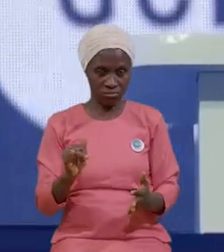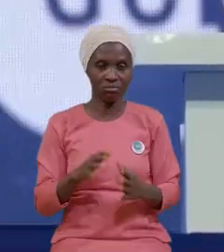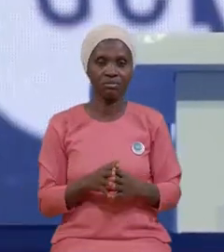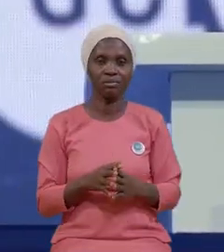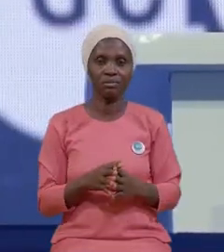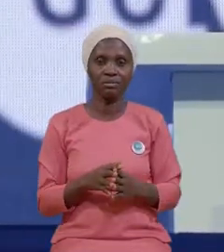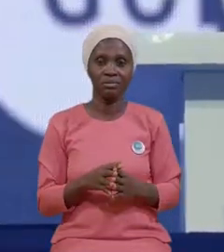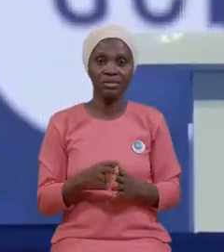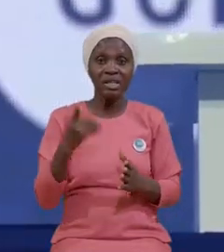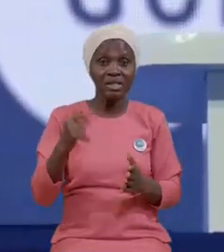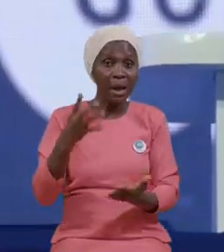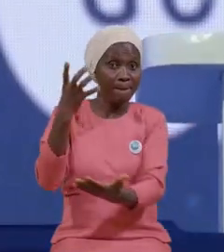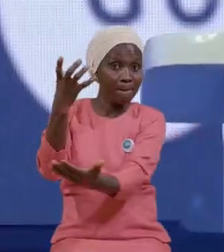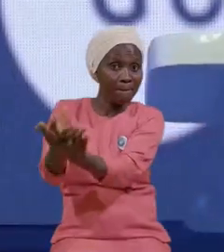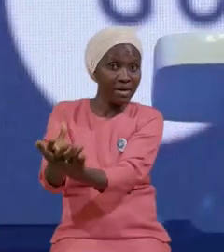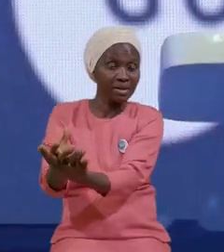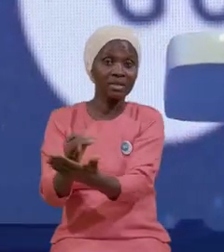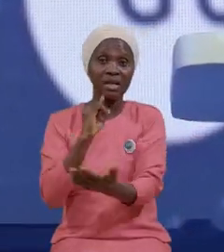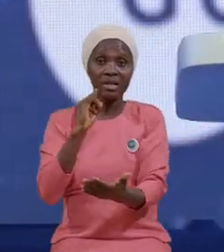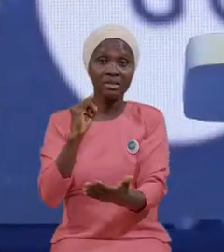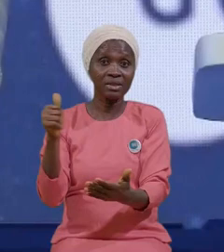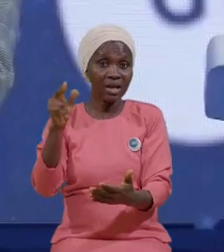The prison is an eternal prison.